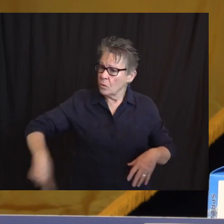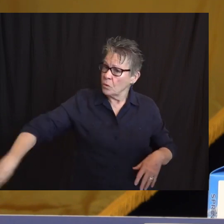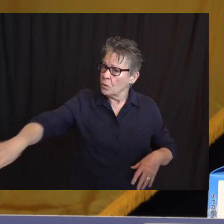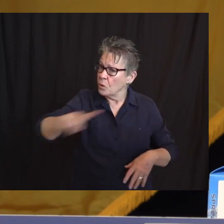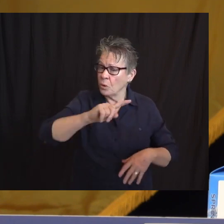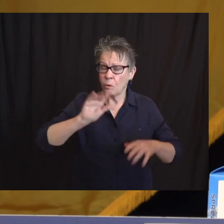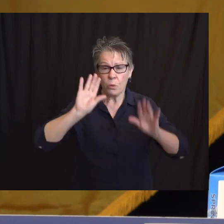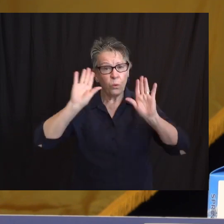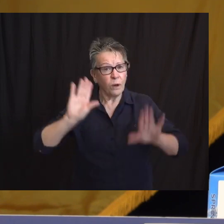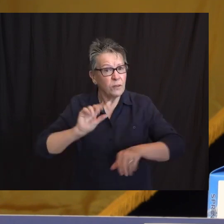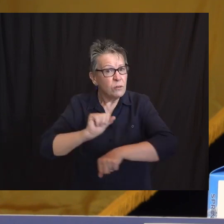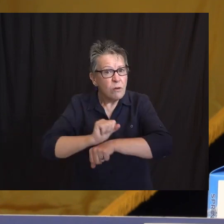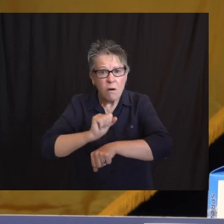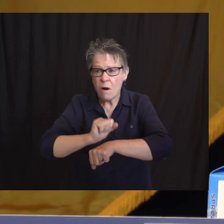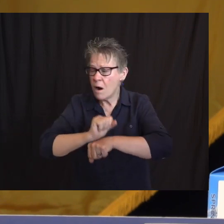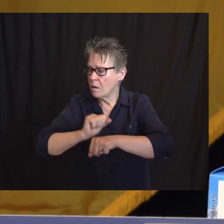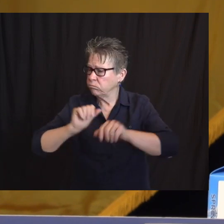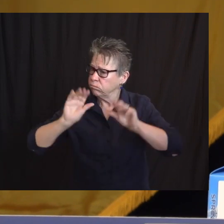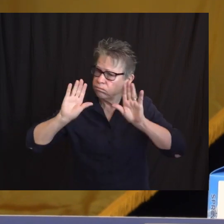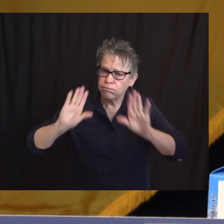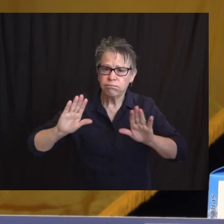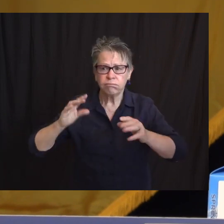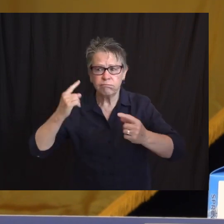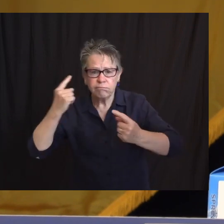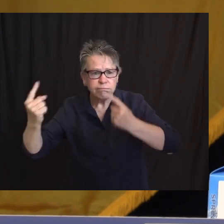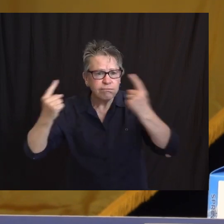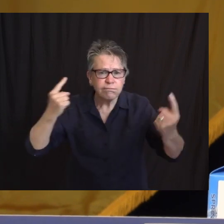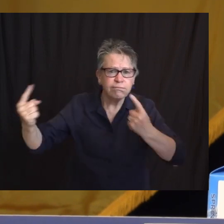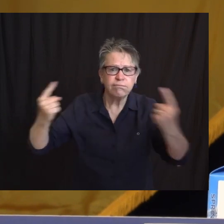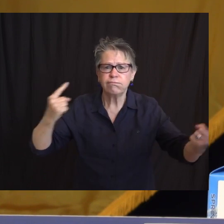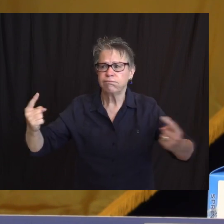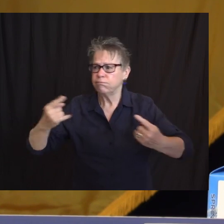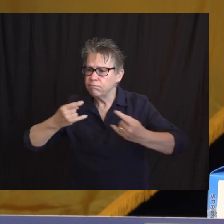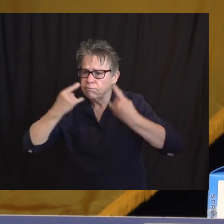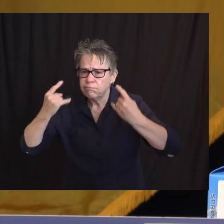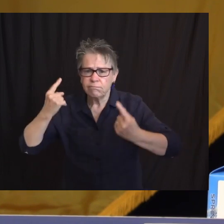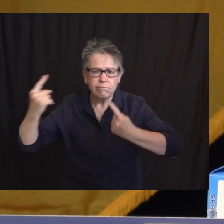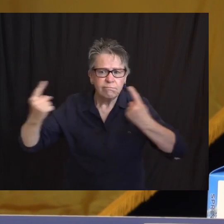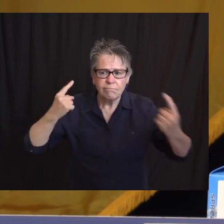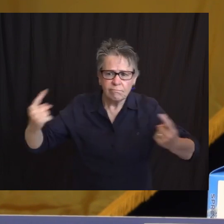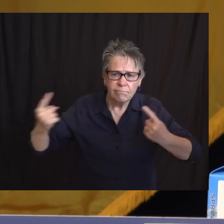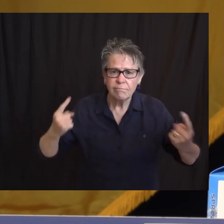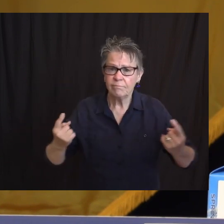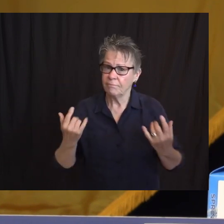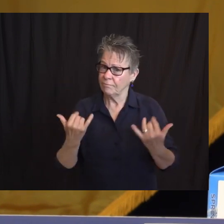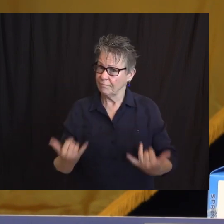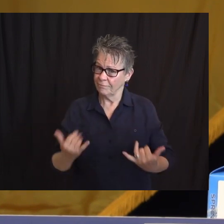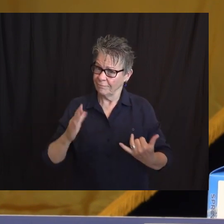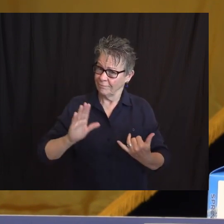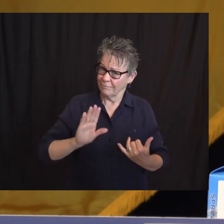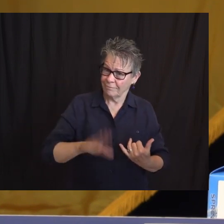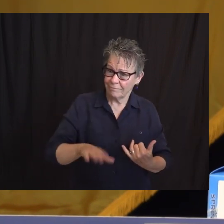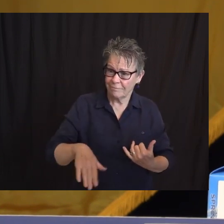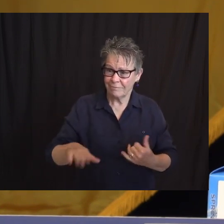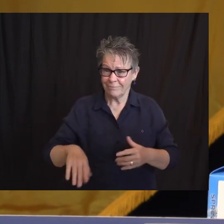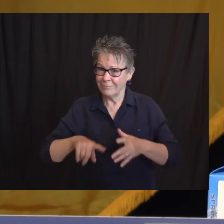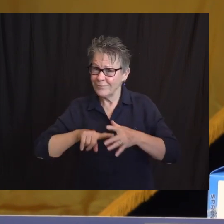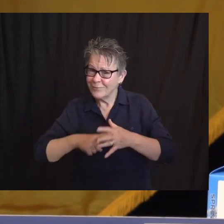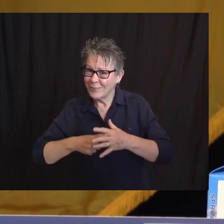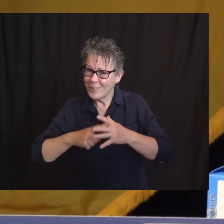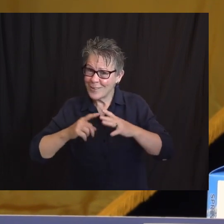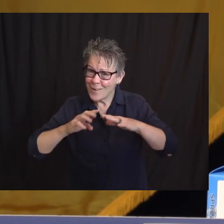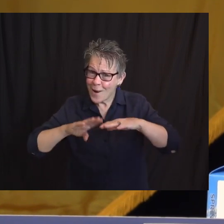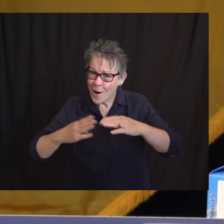of the virus in our state. As more of our state opens up, we must continue to take safeguarding